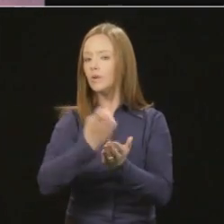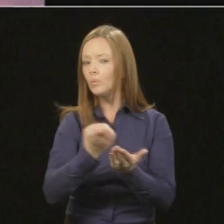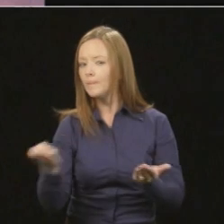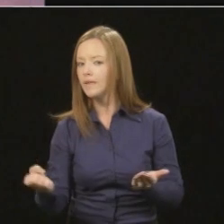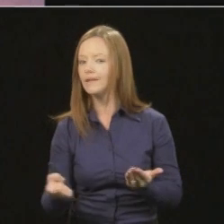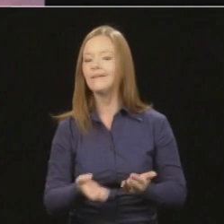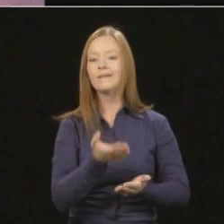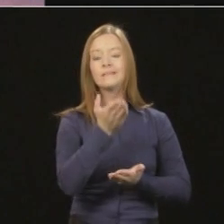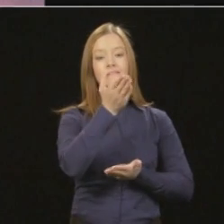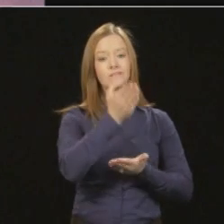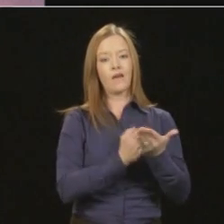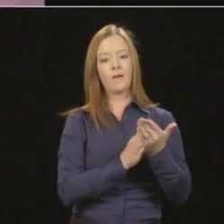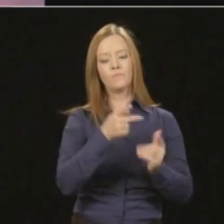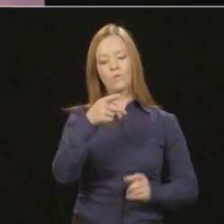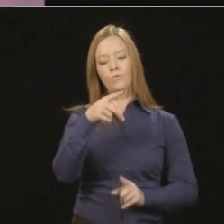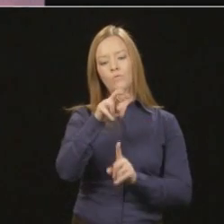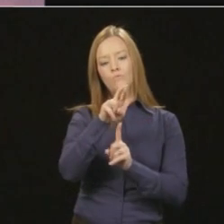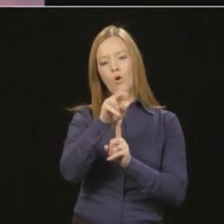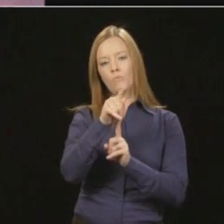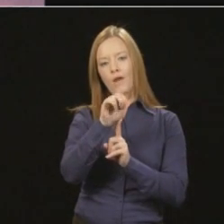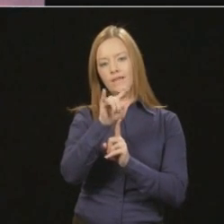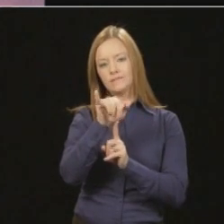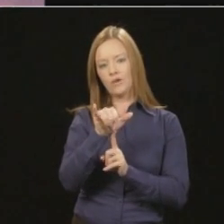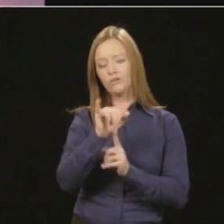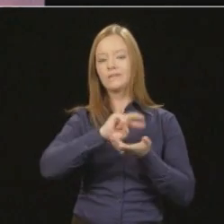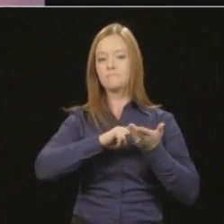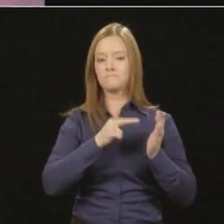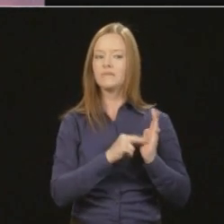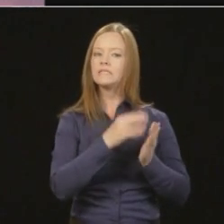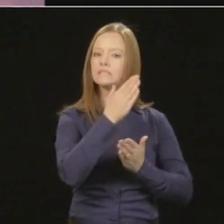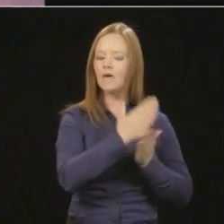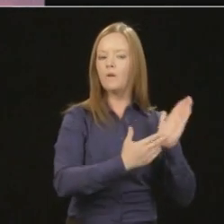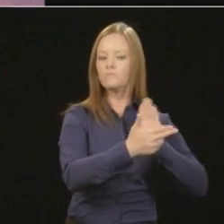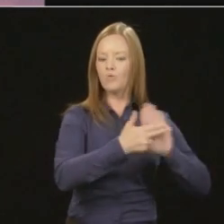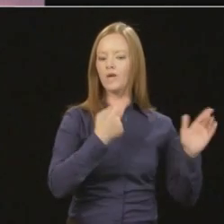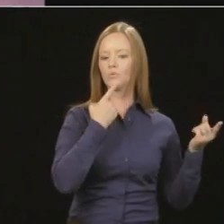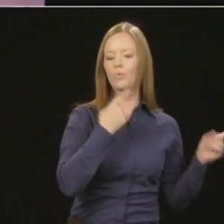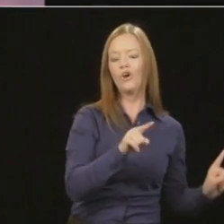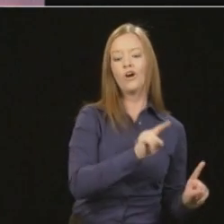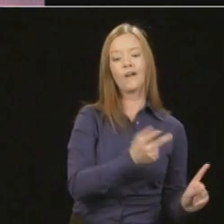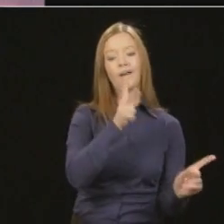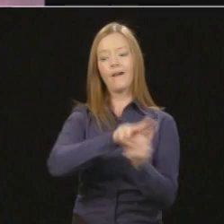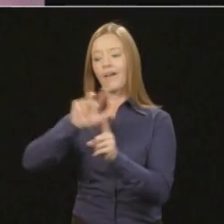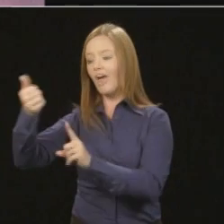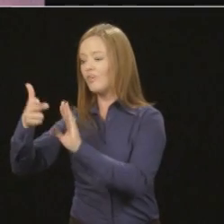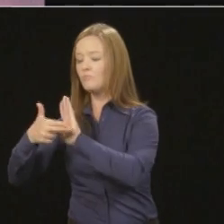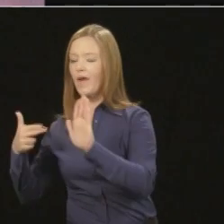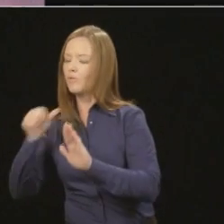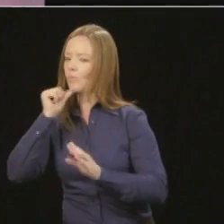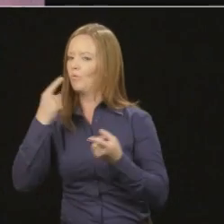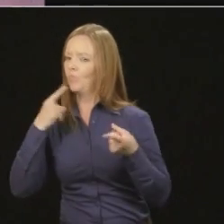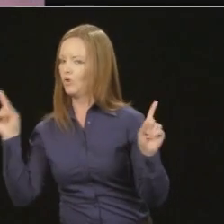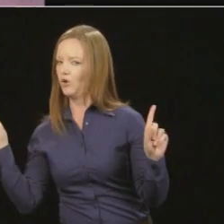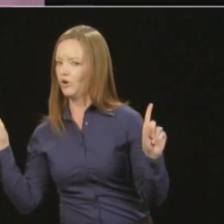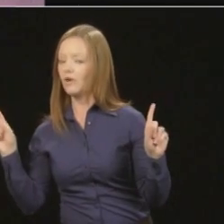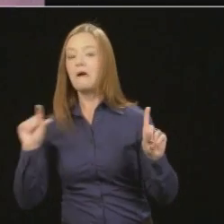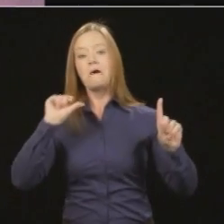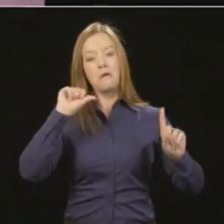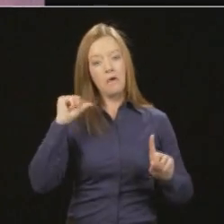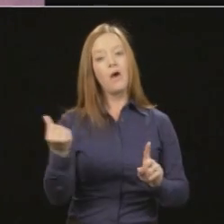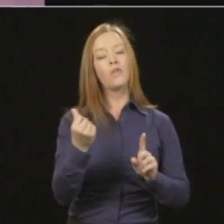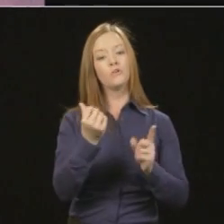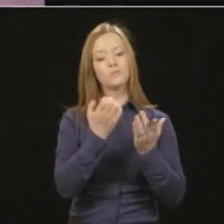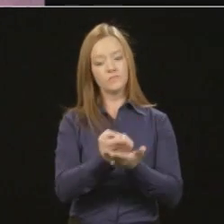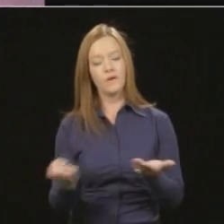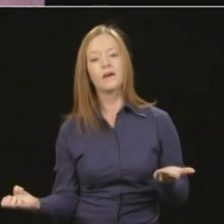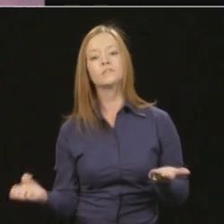meaning they will only work with a certain brand of hearing aid. Other assistive devices will work with any brand of hearing aid, as long as the hearing aid has